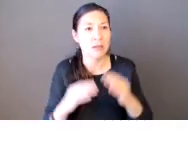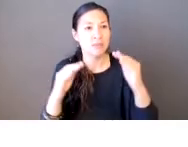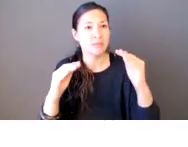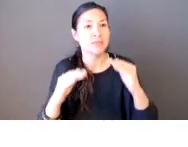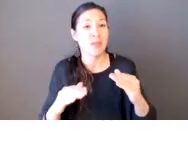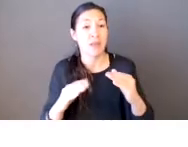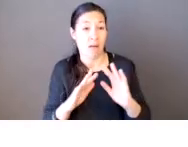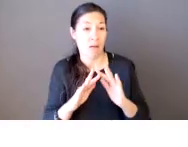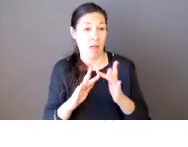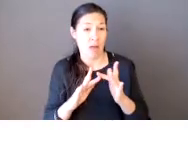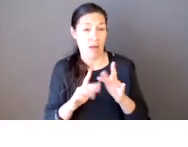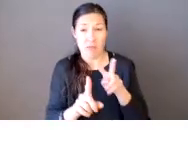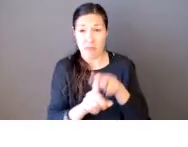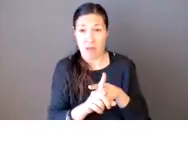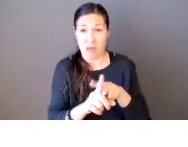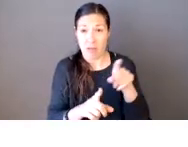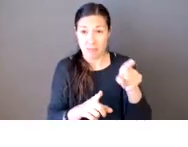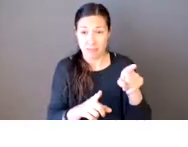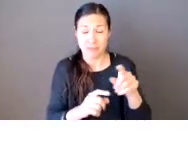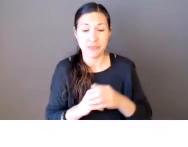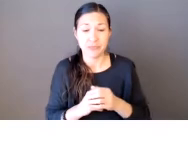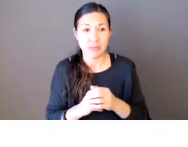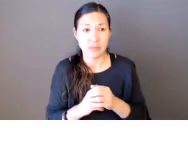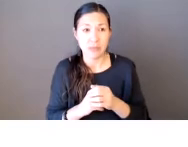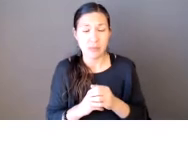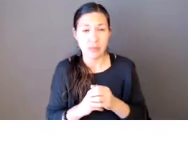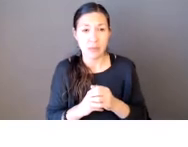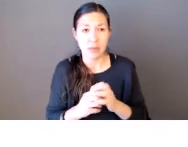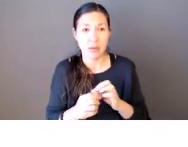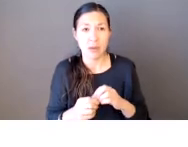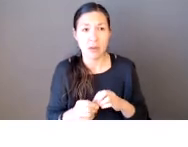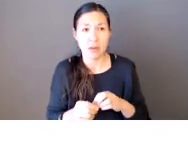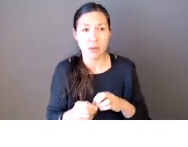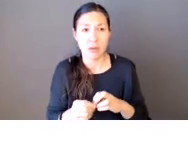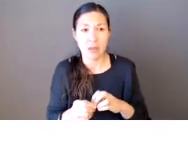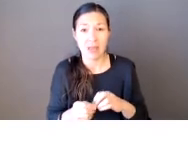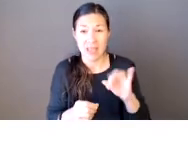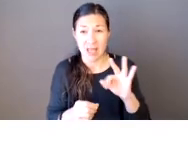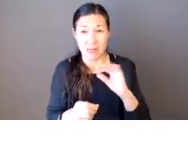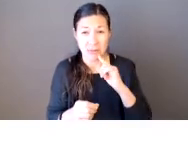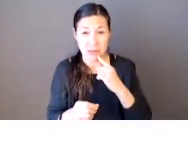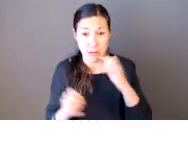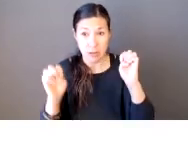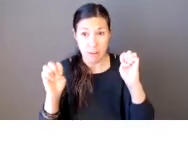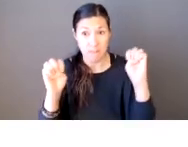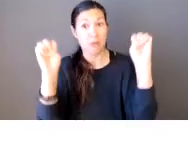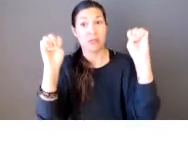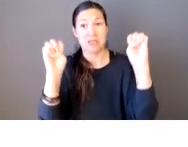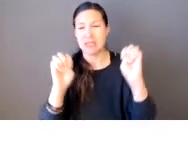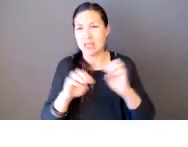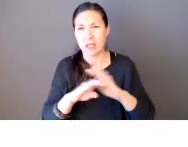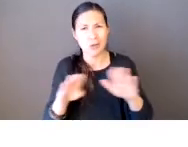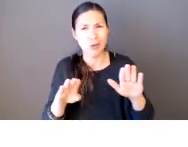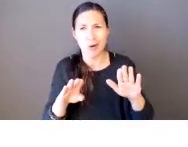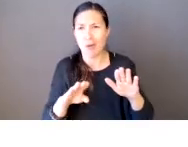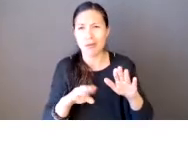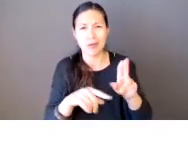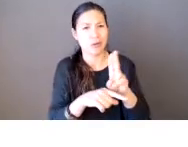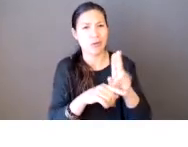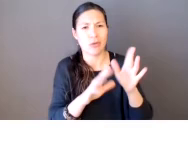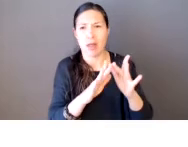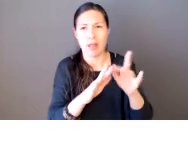online, we don't want you filing online if it's an emergency situation. That doesn't mean